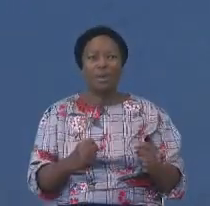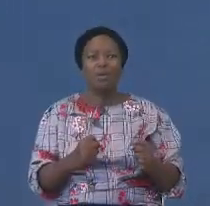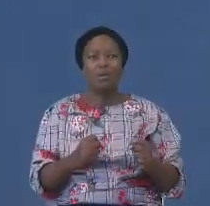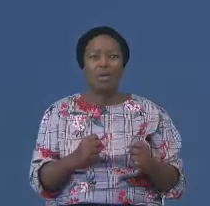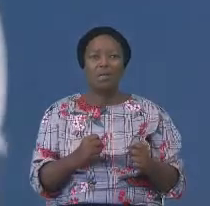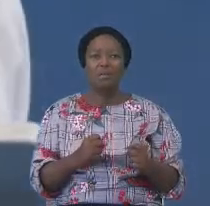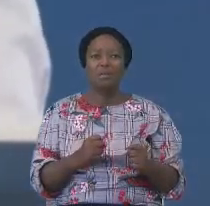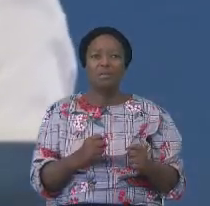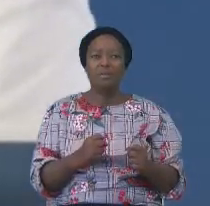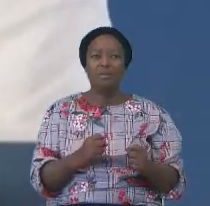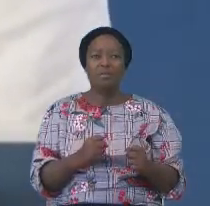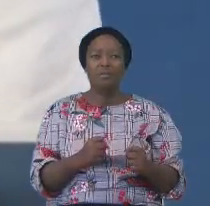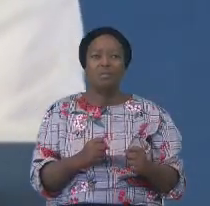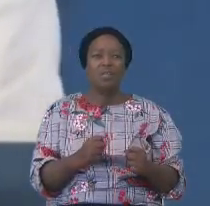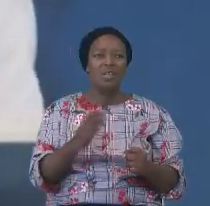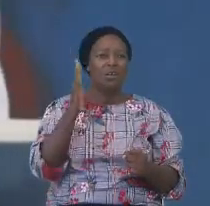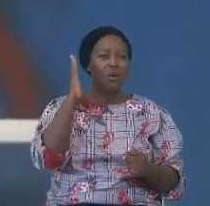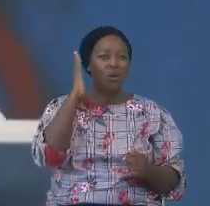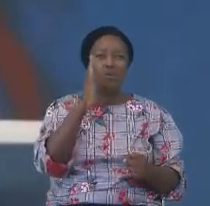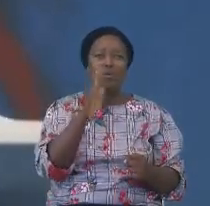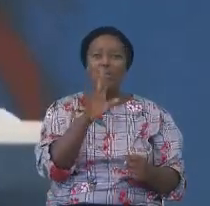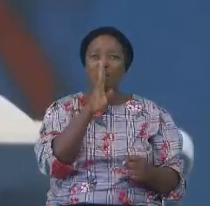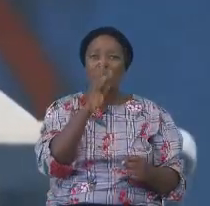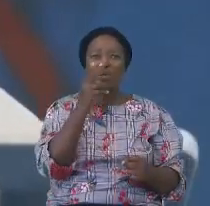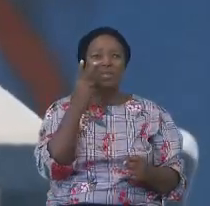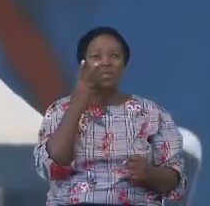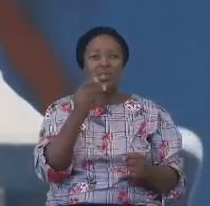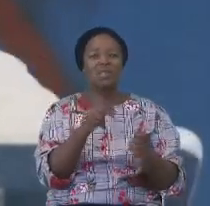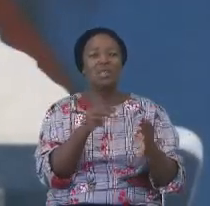sovereign authority and power